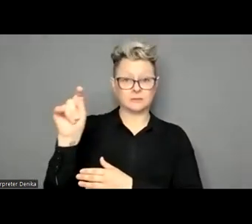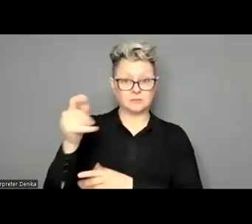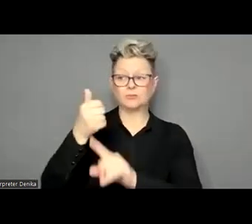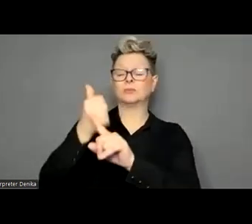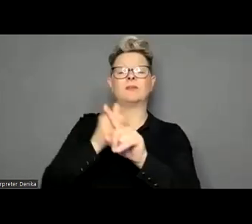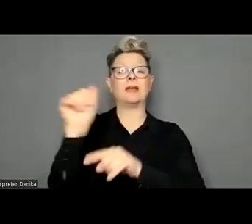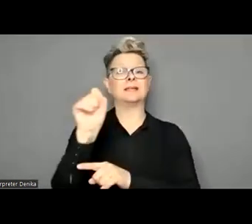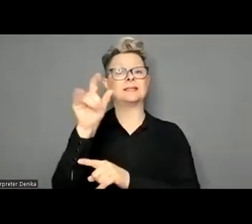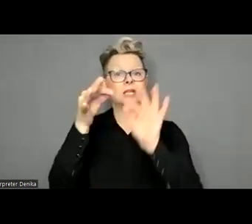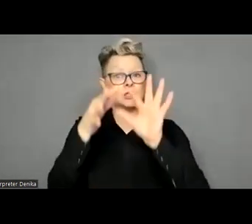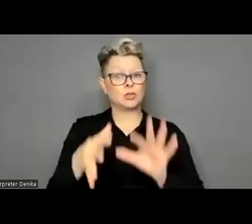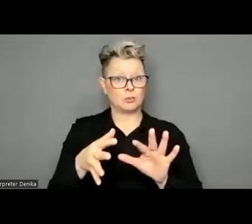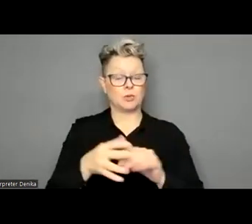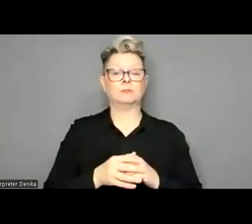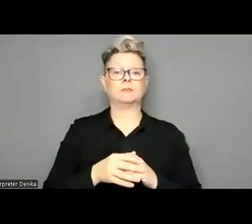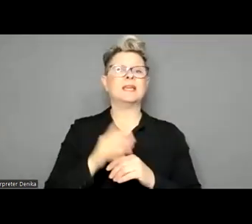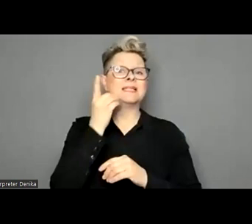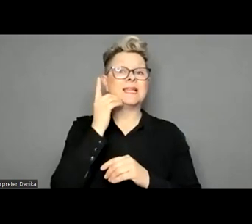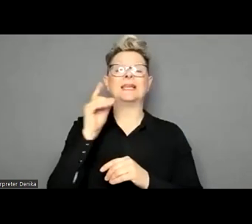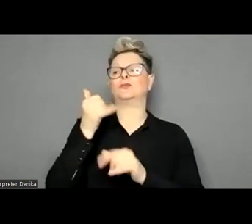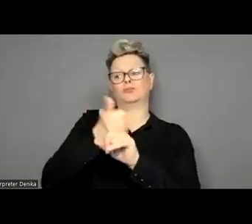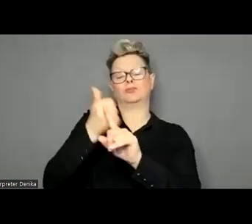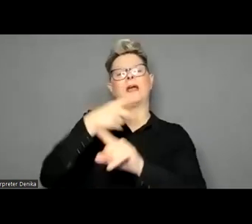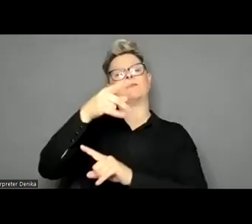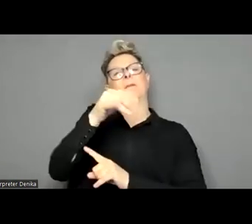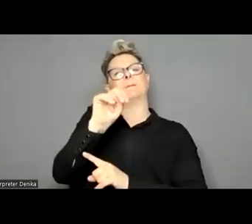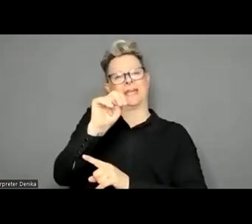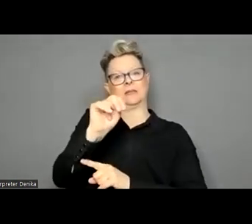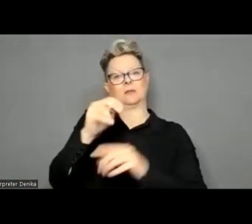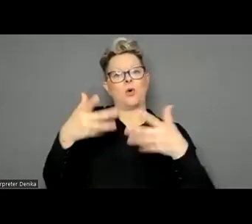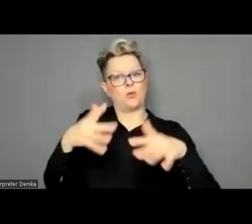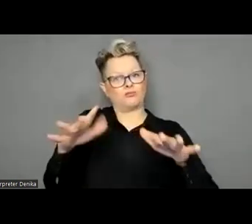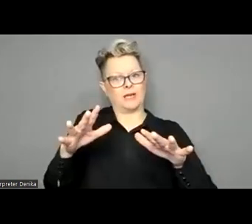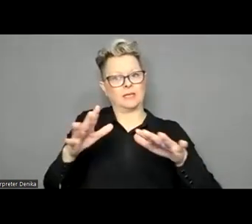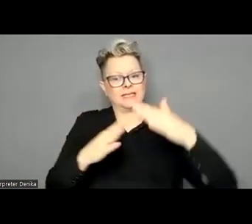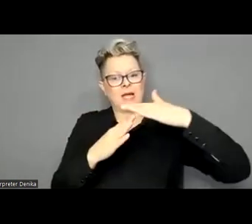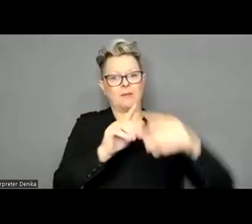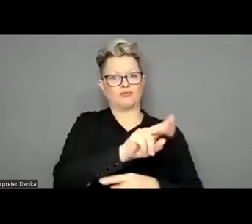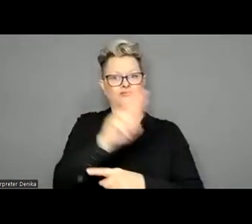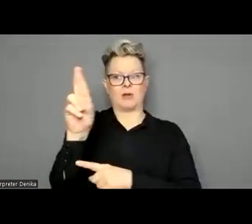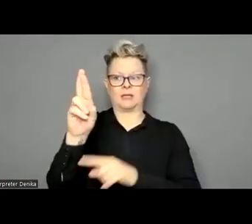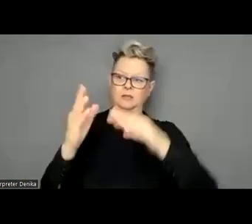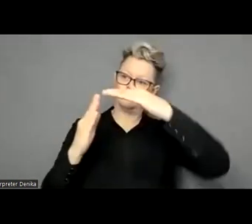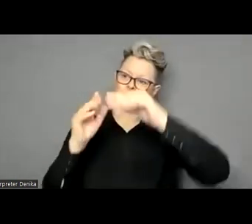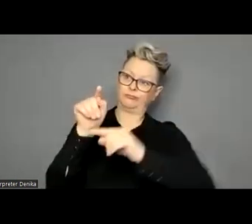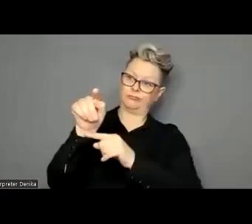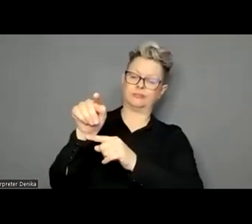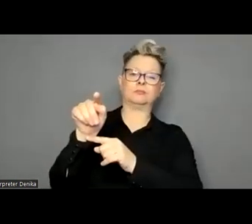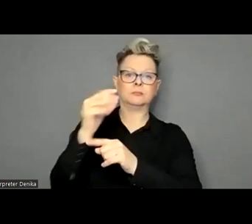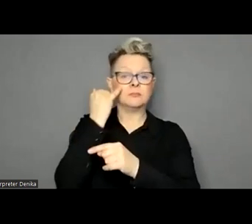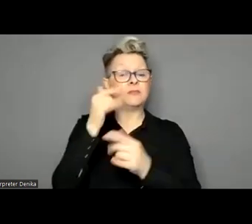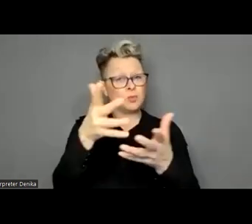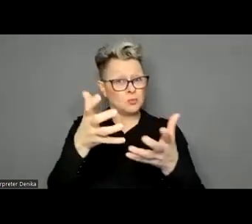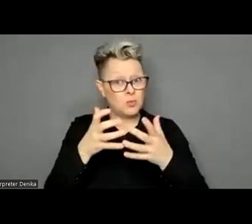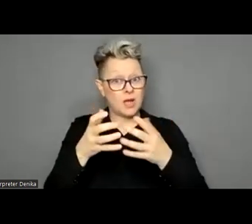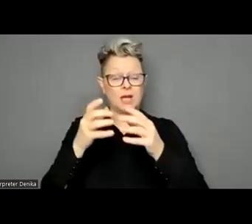session. Danica has been pinned to the top right corner of our screens. For anybody who would like to increase